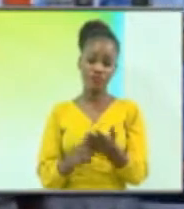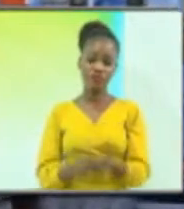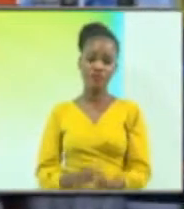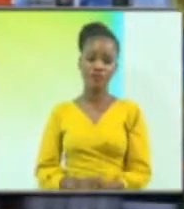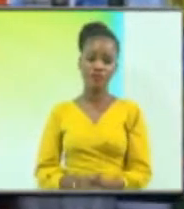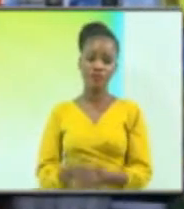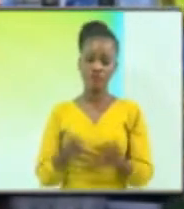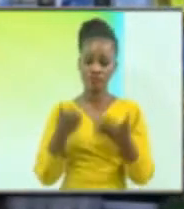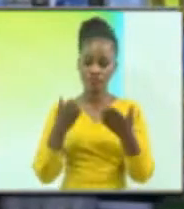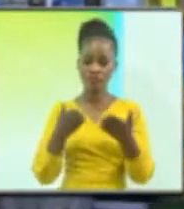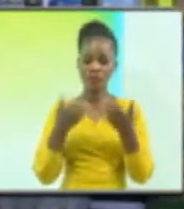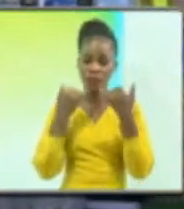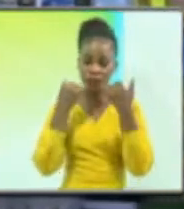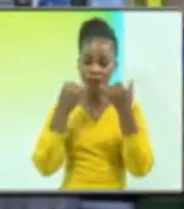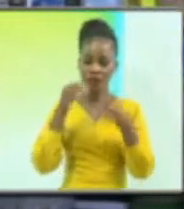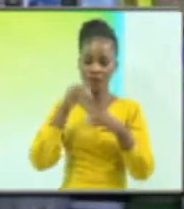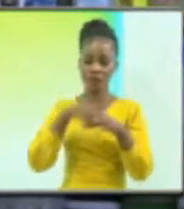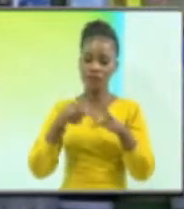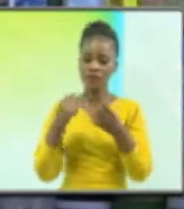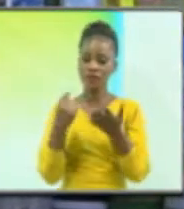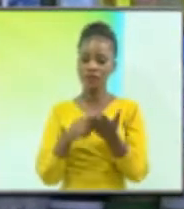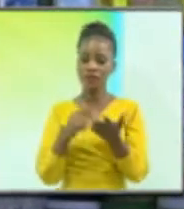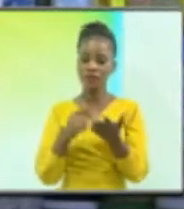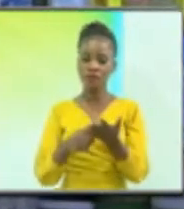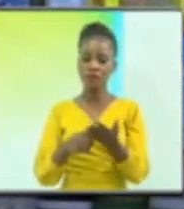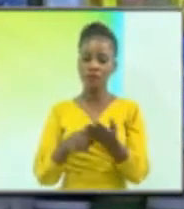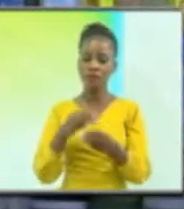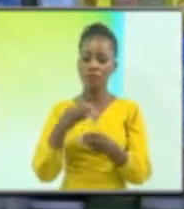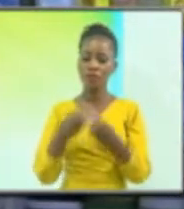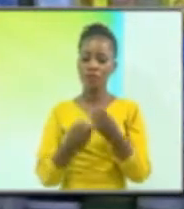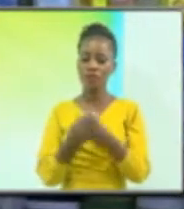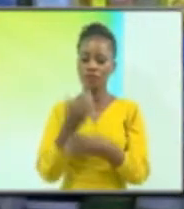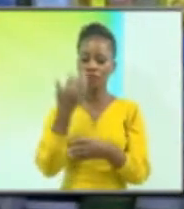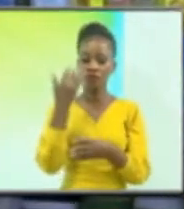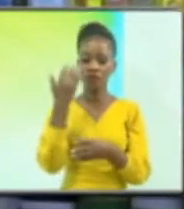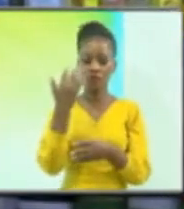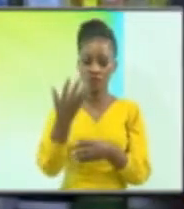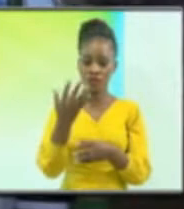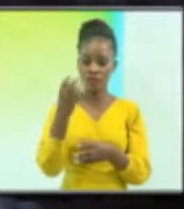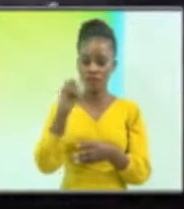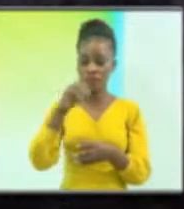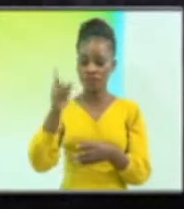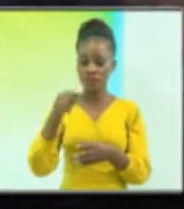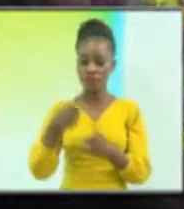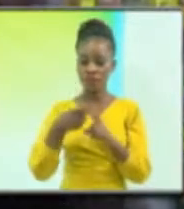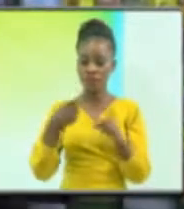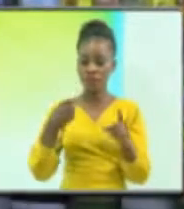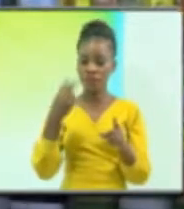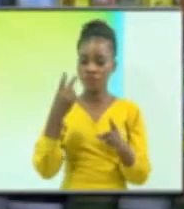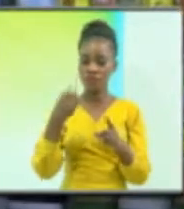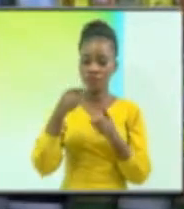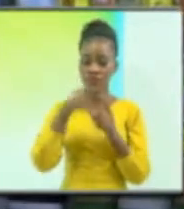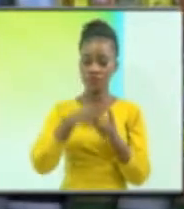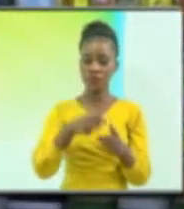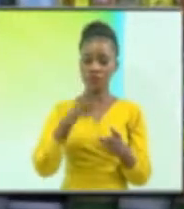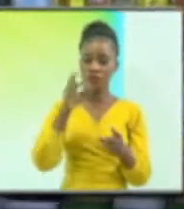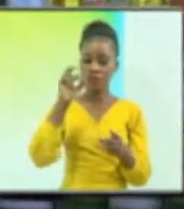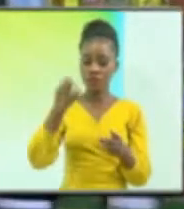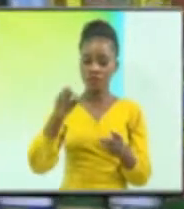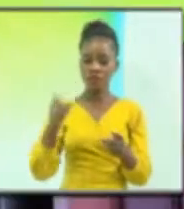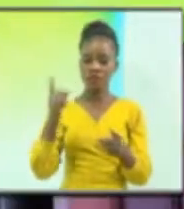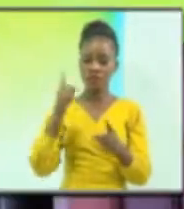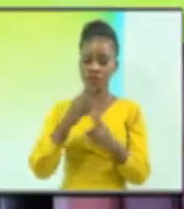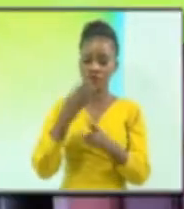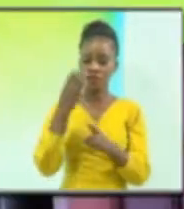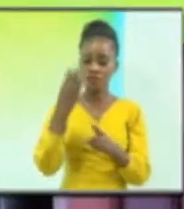The cosmetics industry in Uganda grew by 50% from 2015 to 2018 to reach